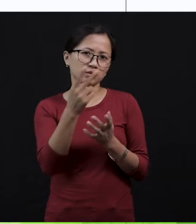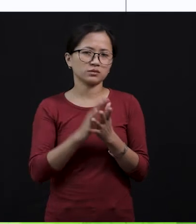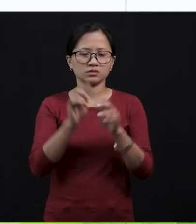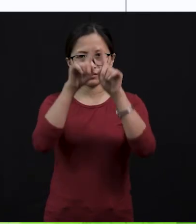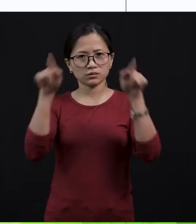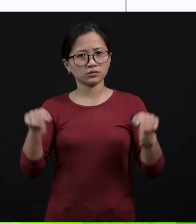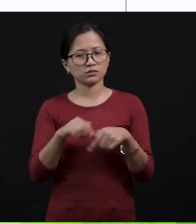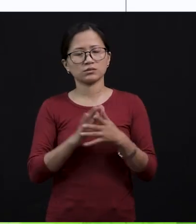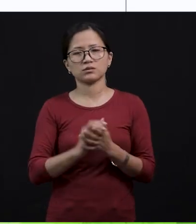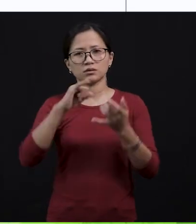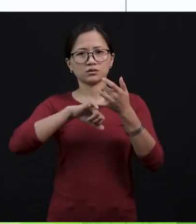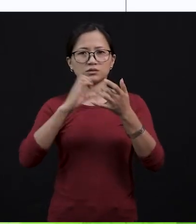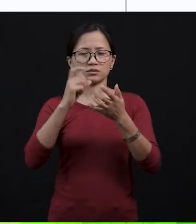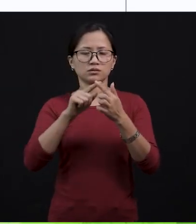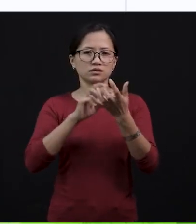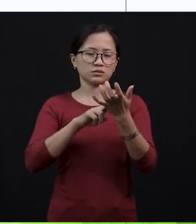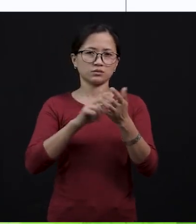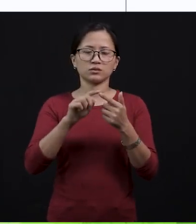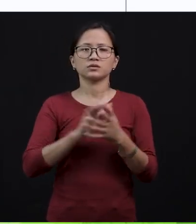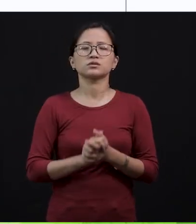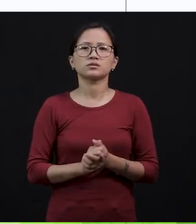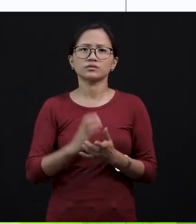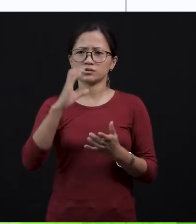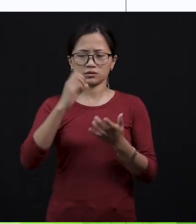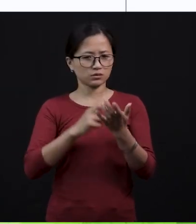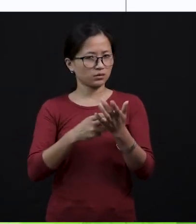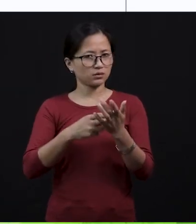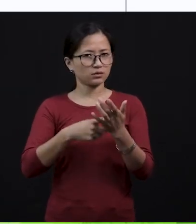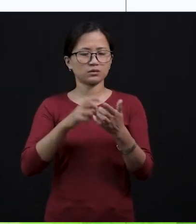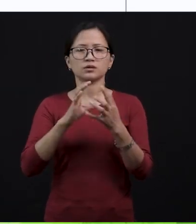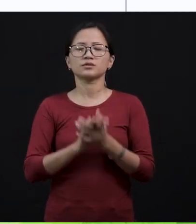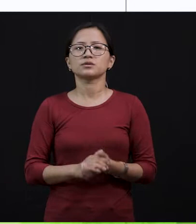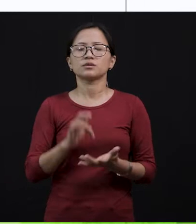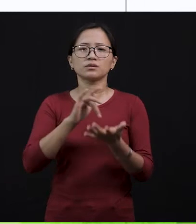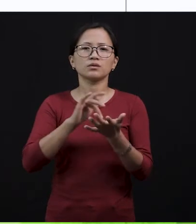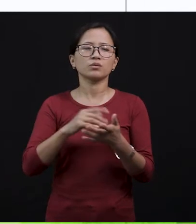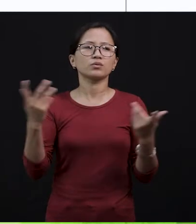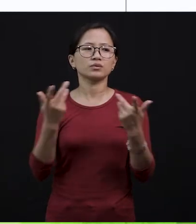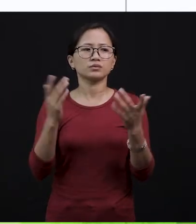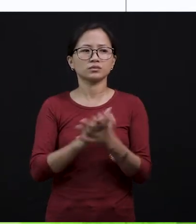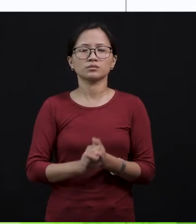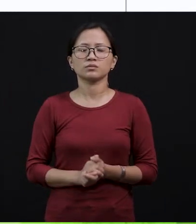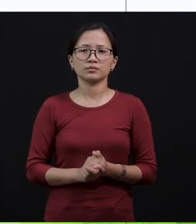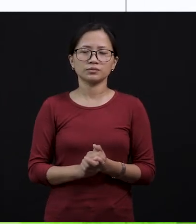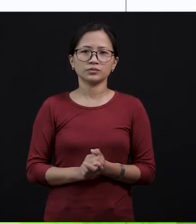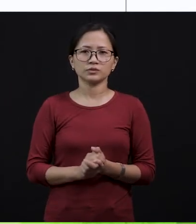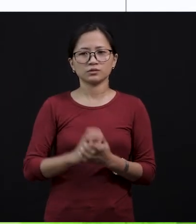of crime? When we say the scene of crime, it is the place where the crime was committed.